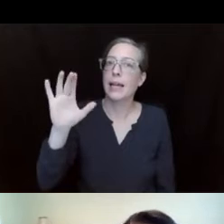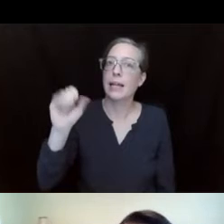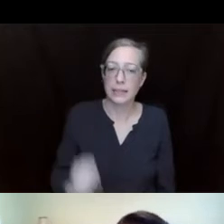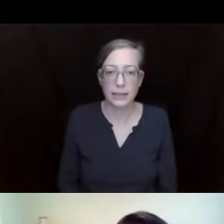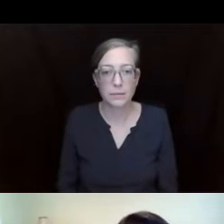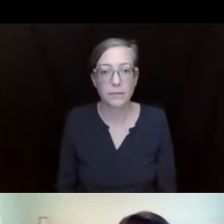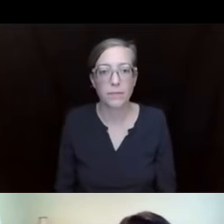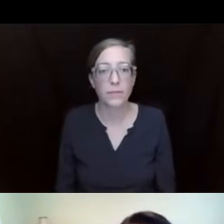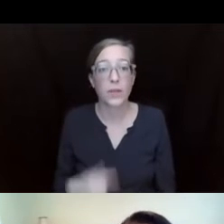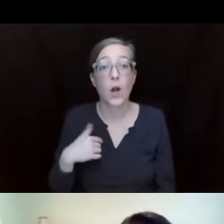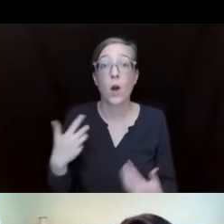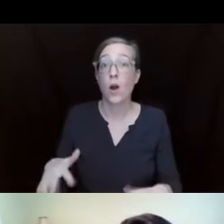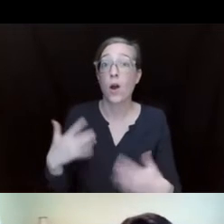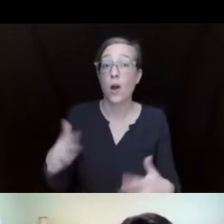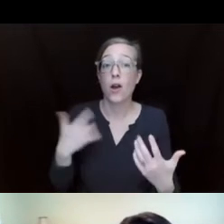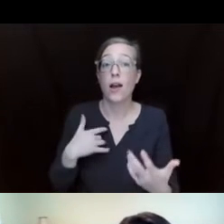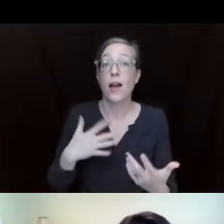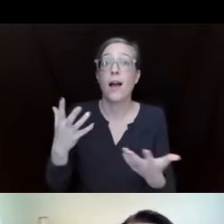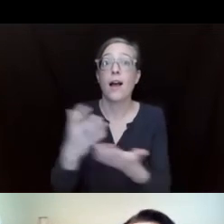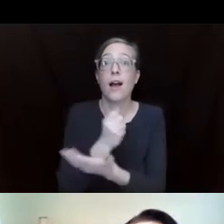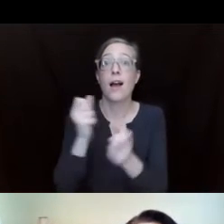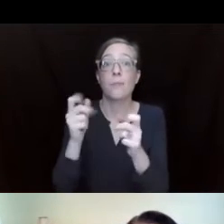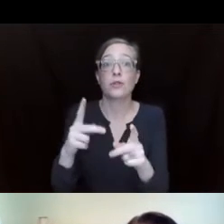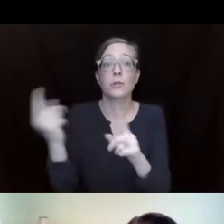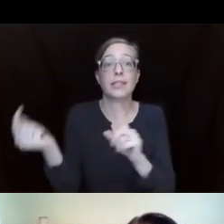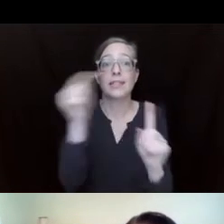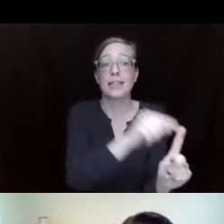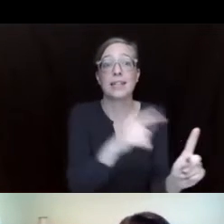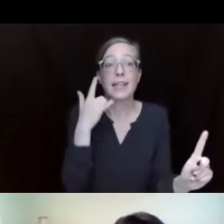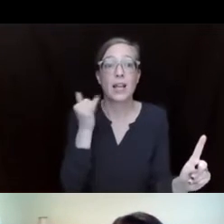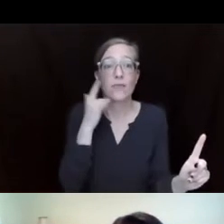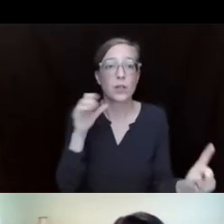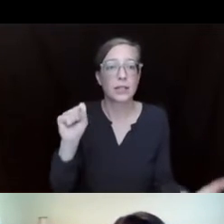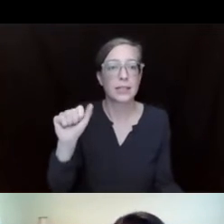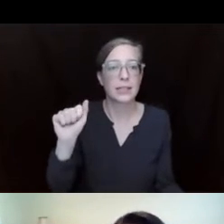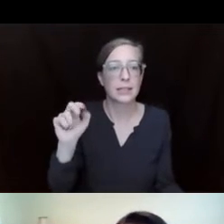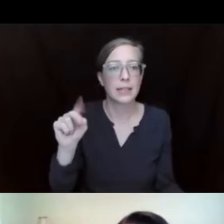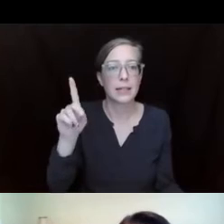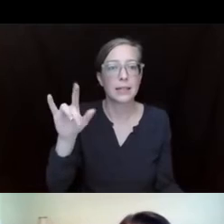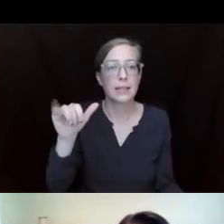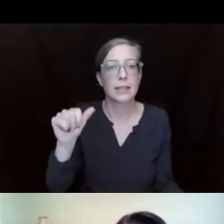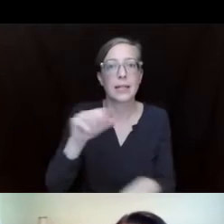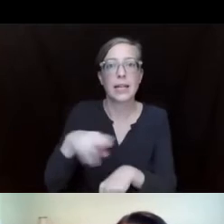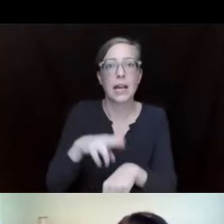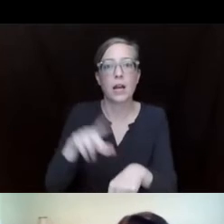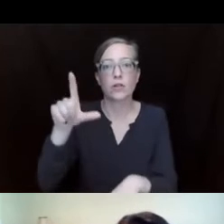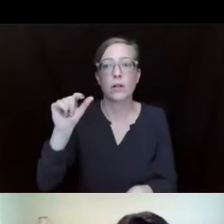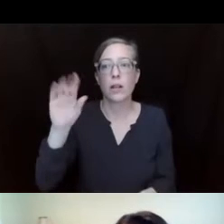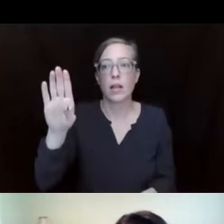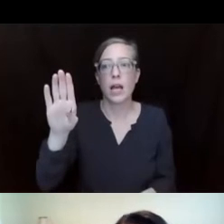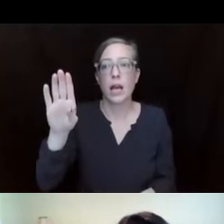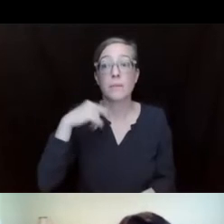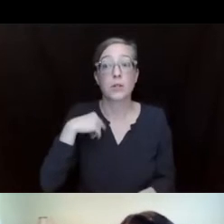way right here in California at Sandia National Lab, where I continue working with microfluidics, but in this case was a new